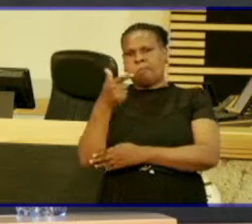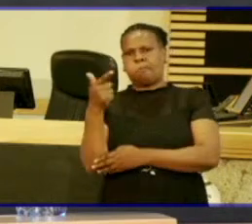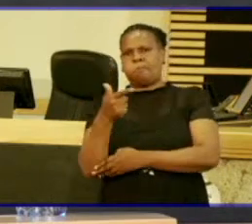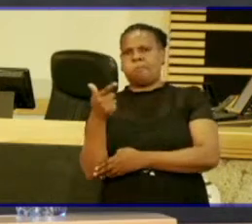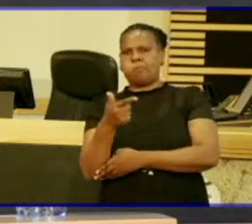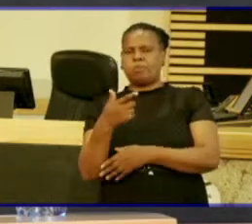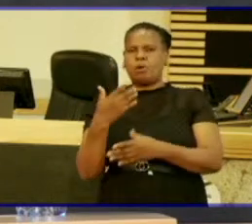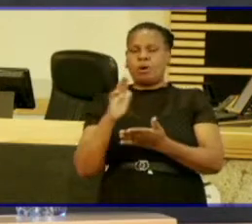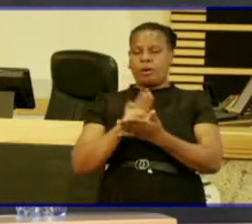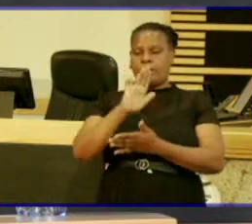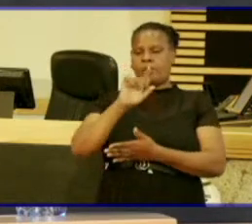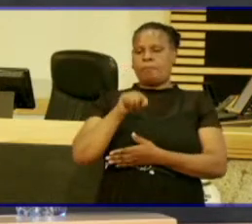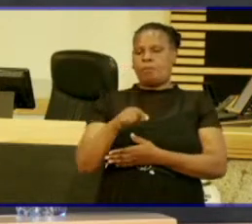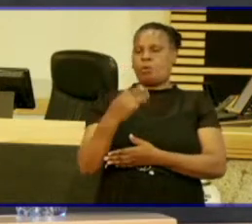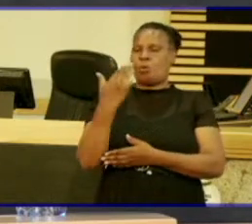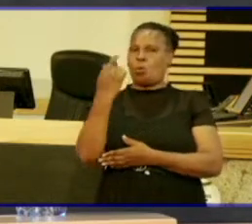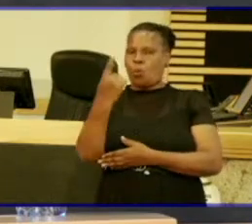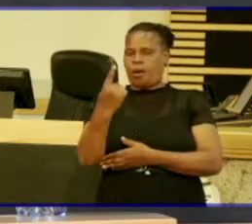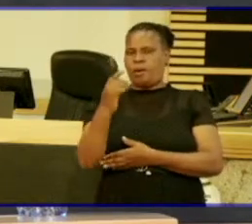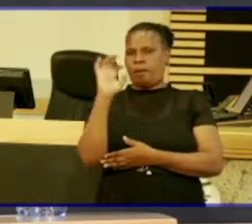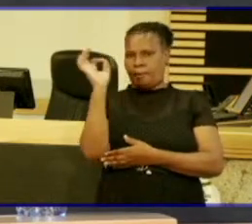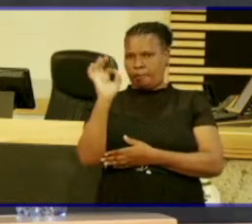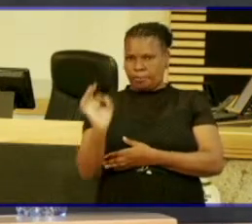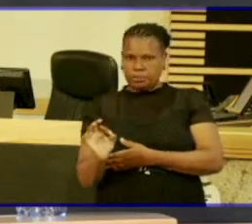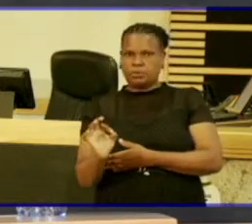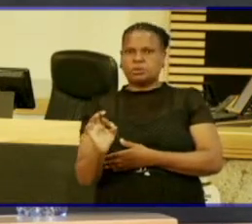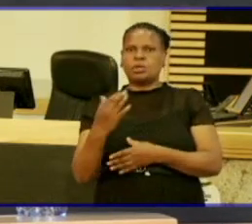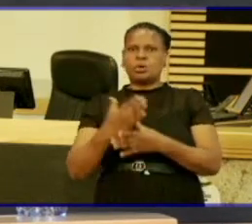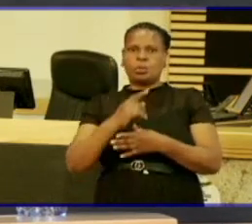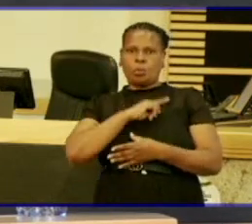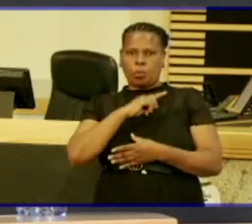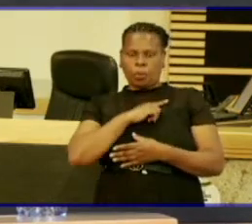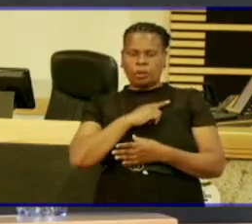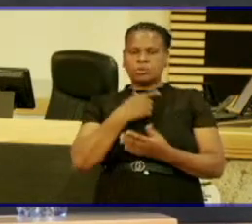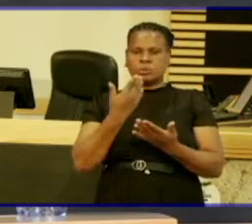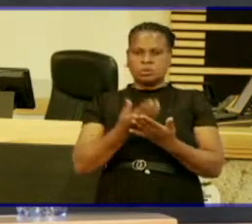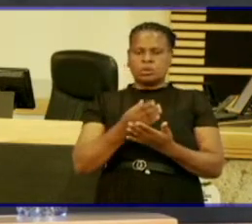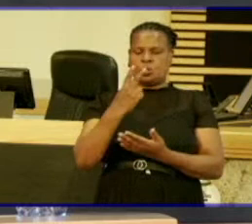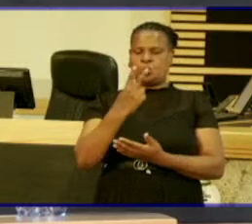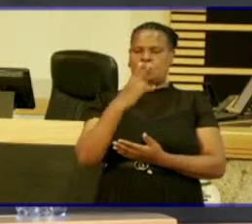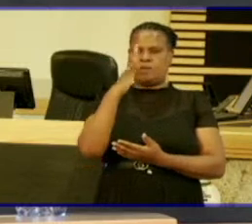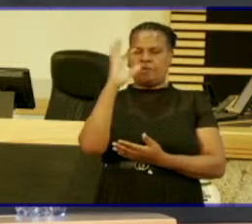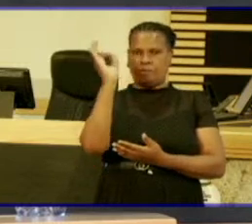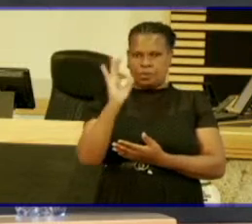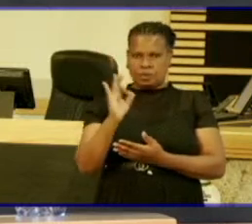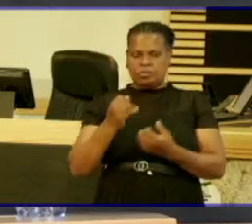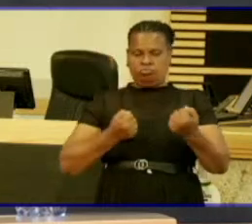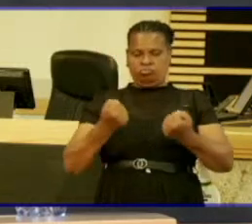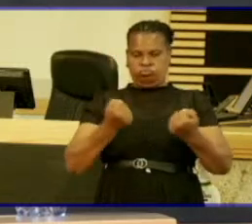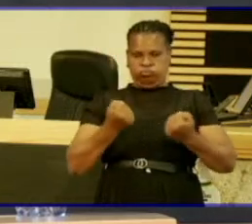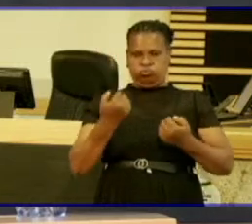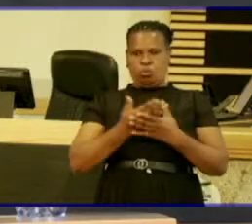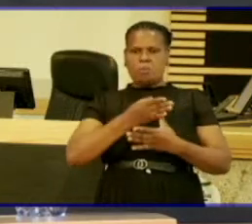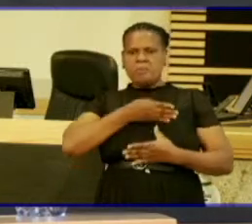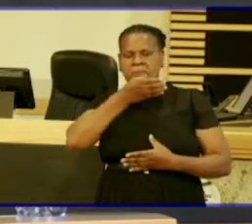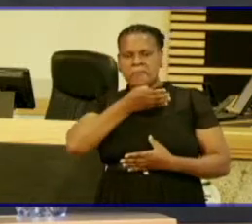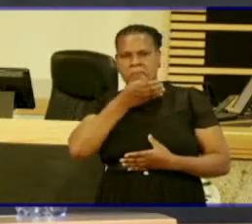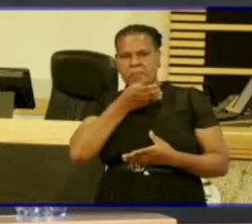by 19.1%, drug-related offenses by 25%, driving under the influence of